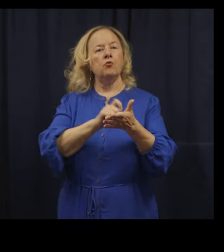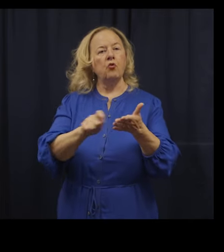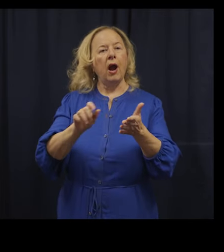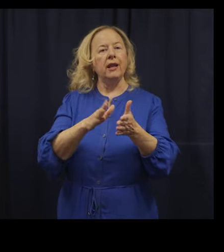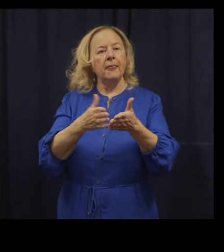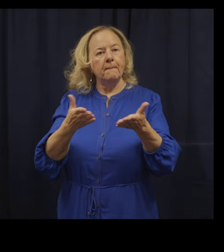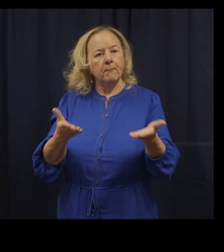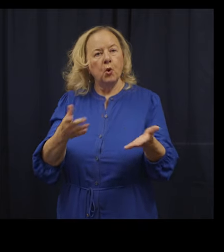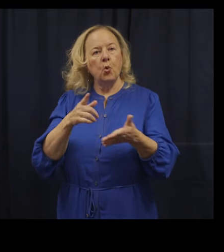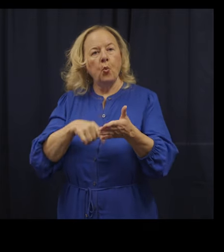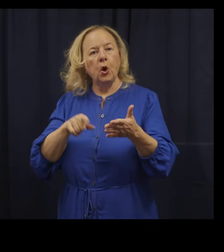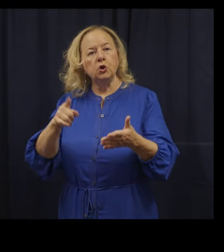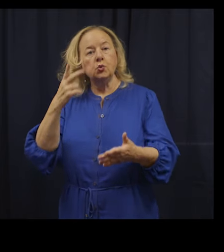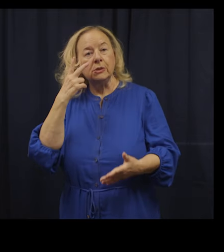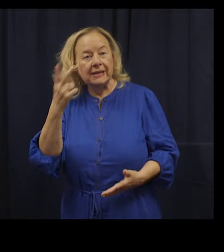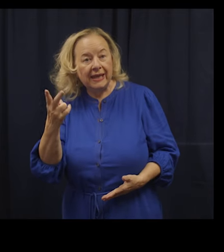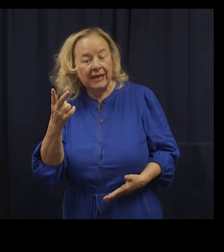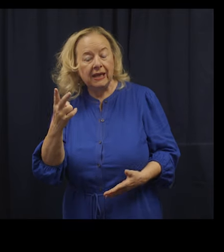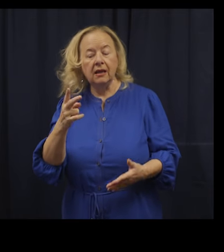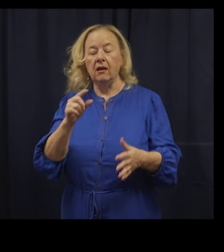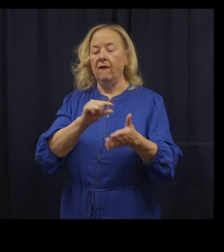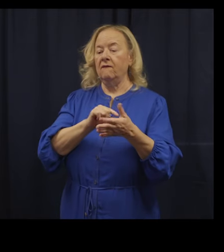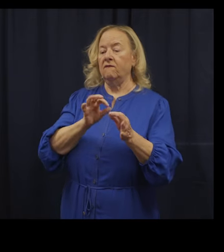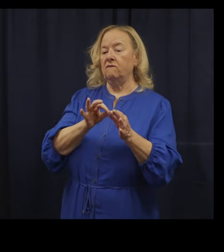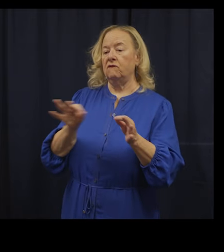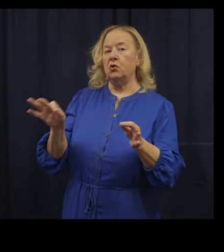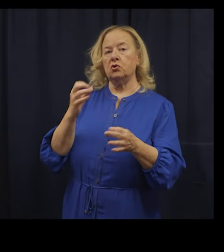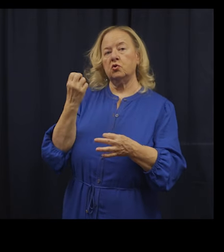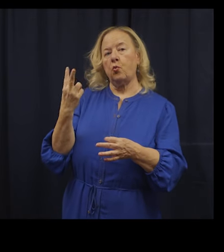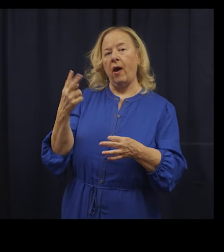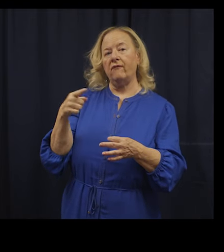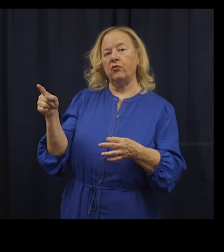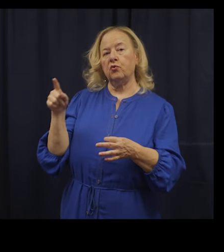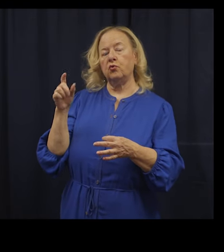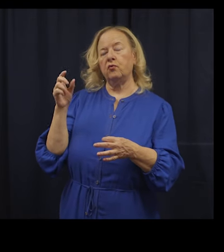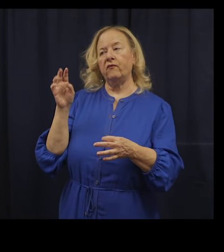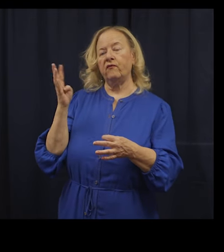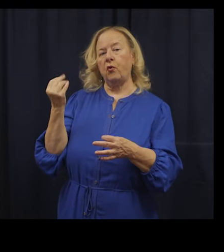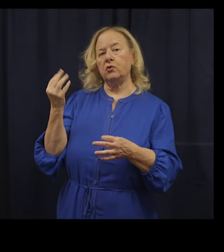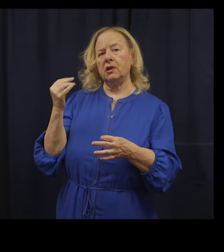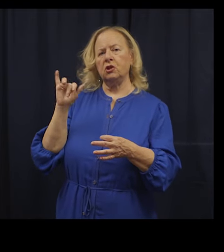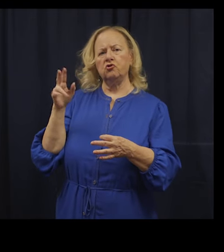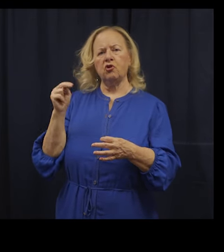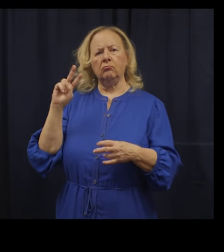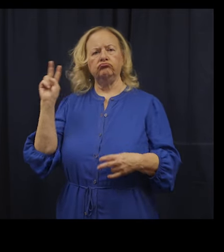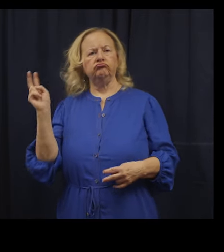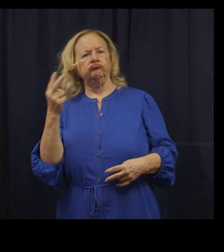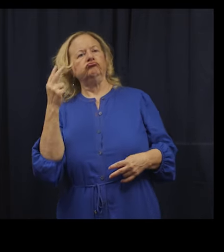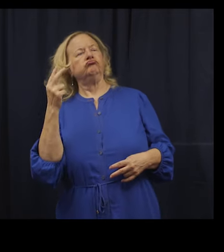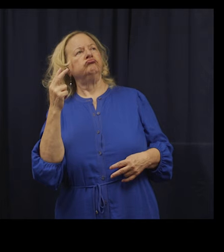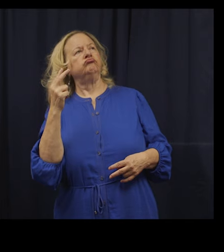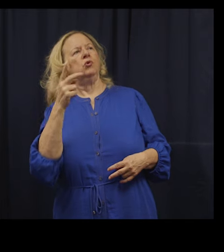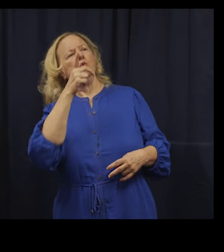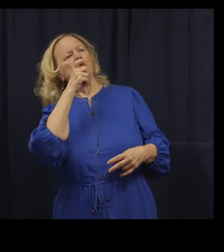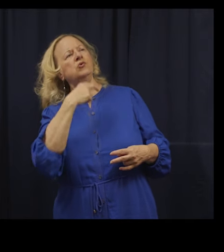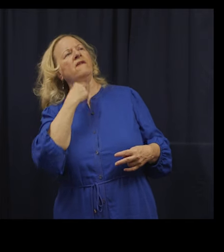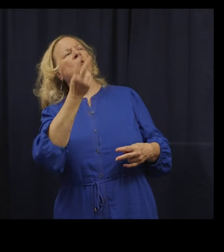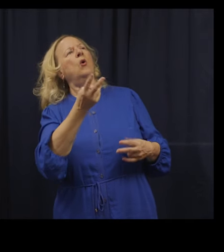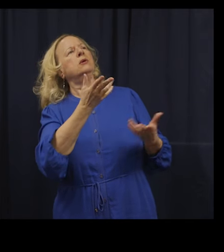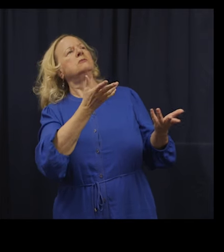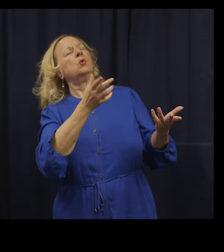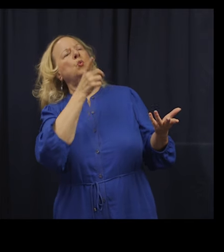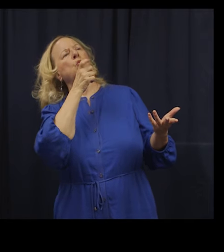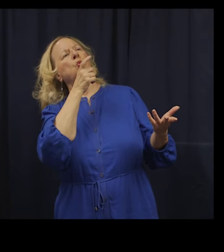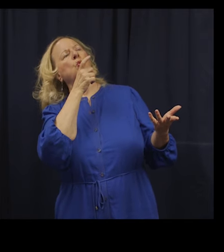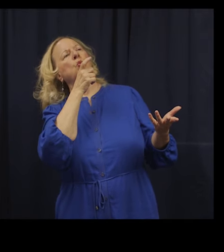you see. Now look at verse 12 through 14. John turns to see the voice that spoke with him. And